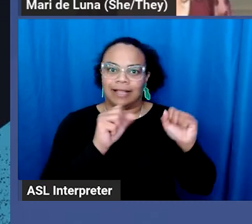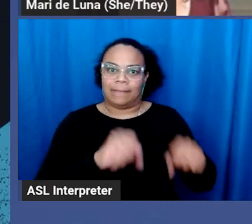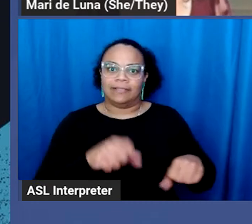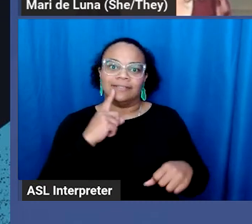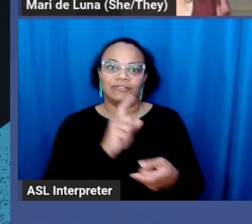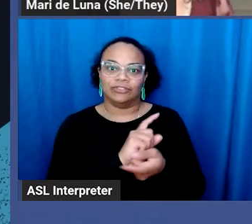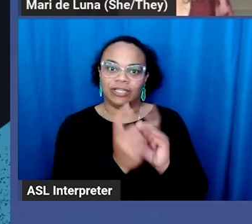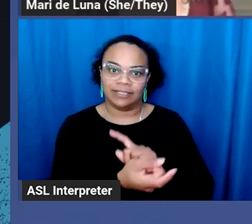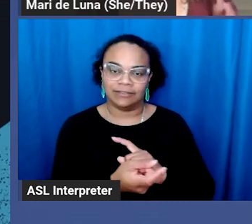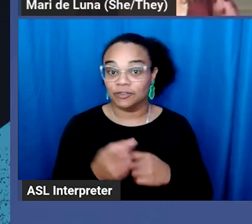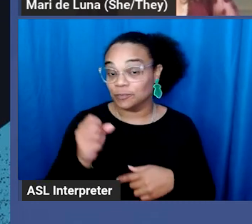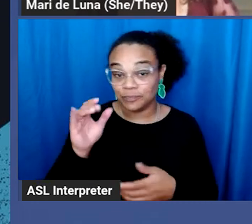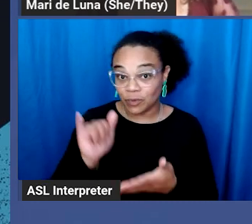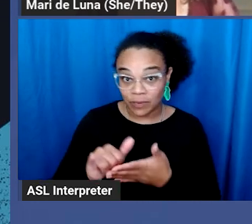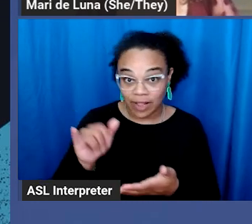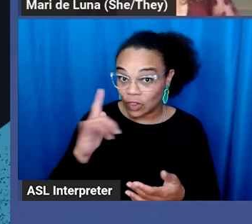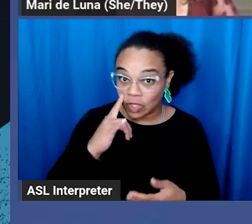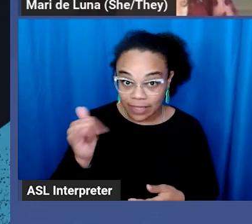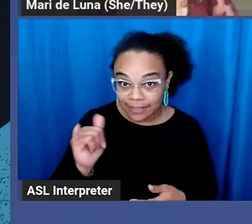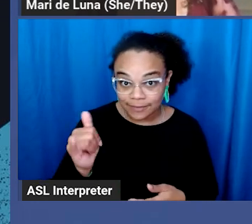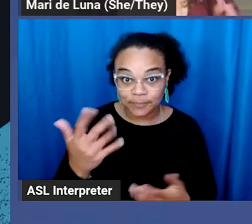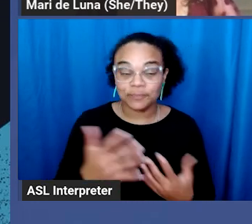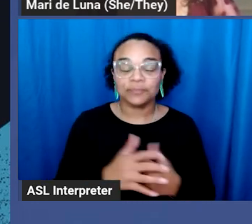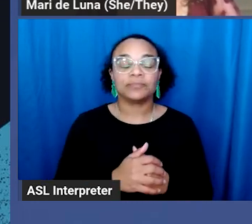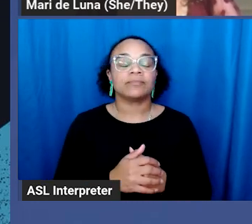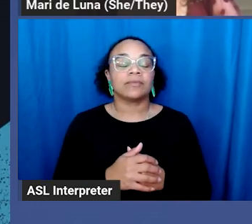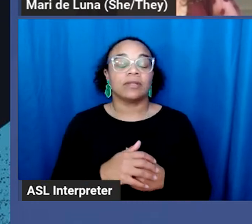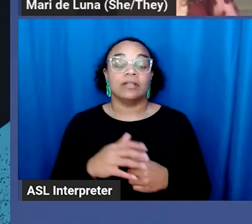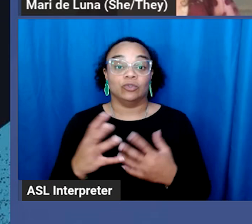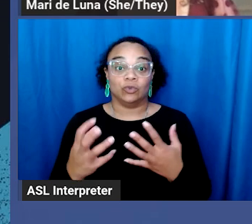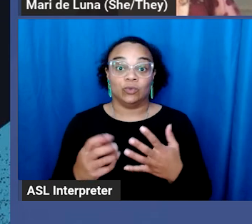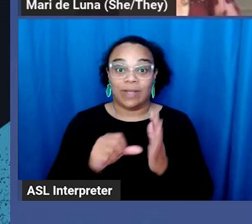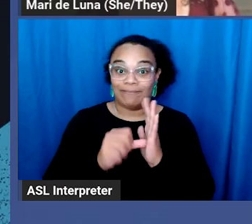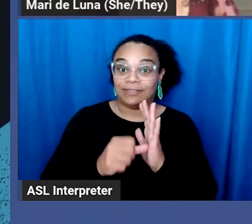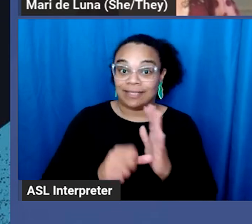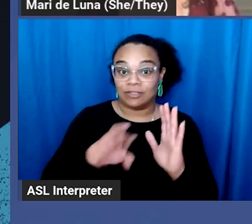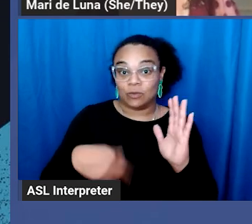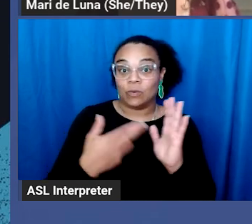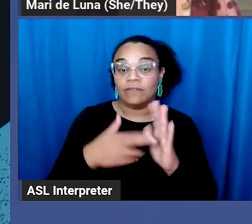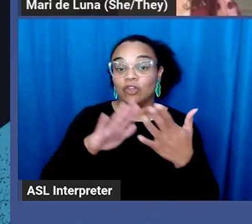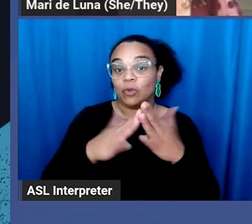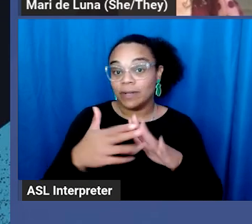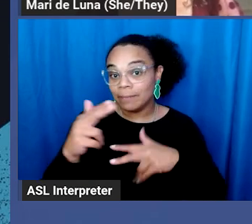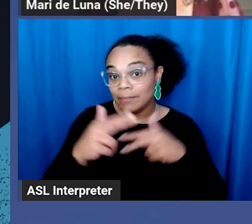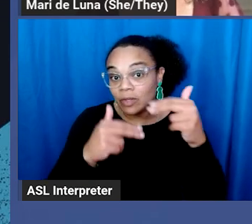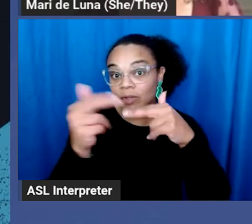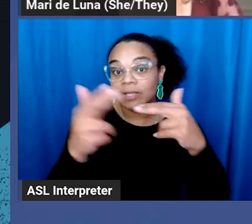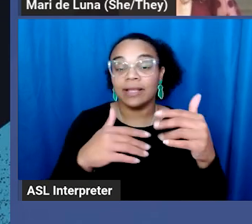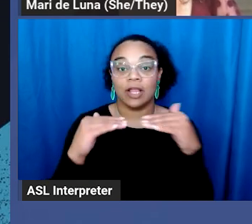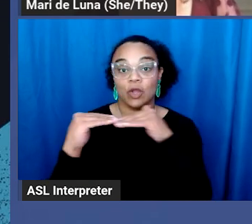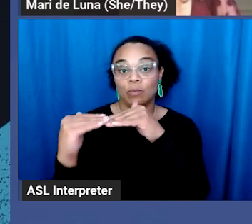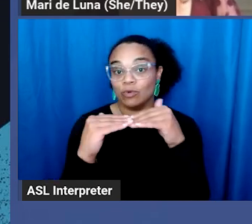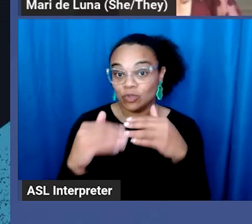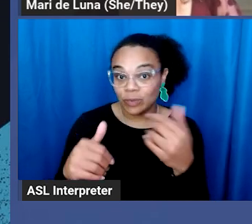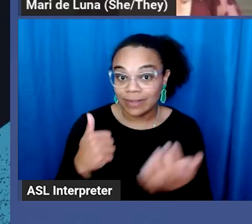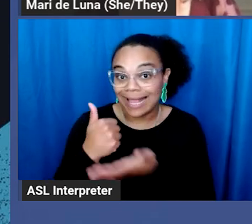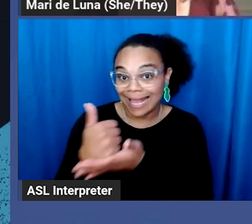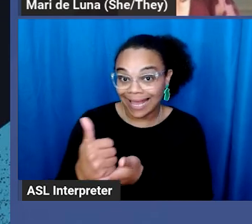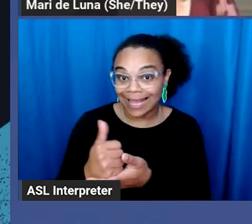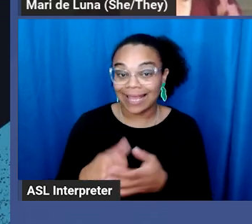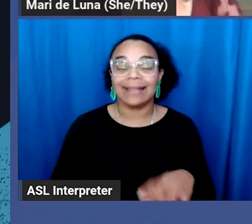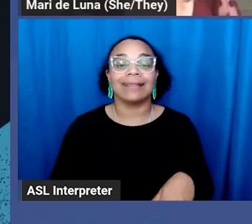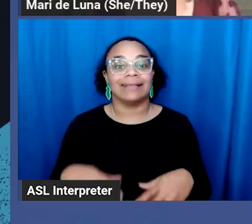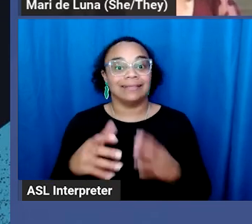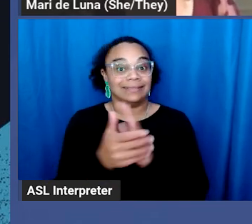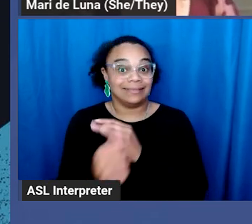And so, what would it look like to emphasize the role of community building, mutual aid, skill share, and healing practices?